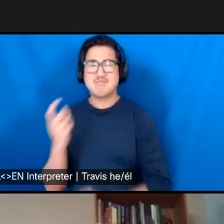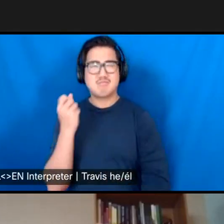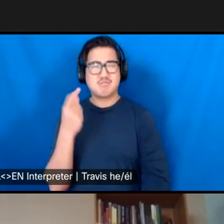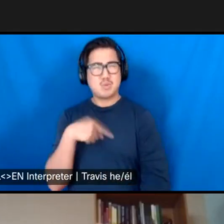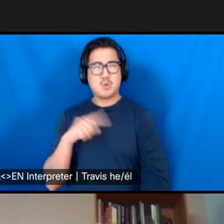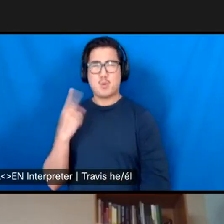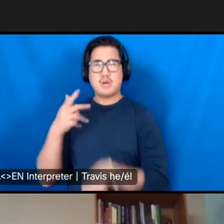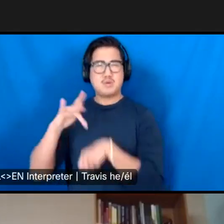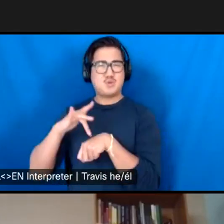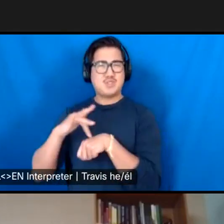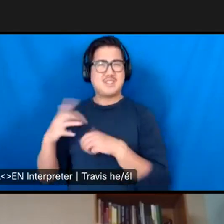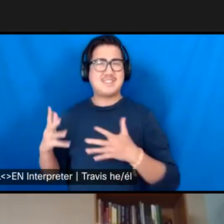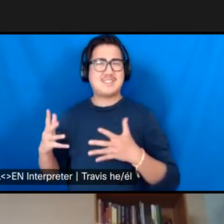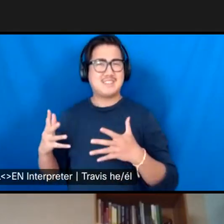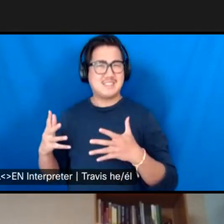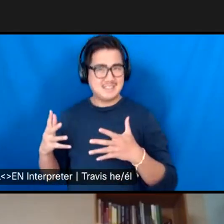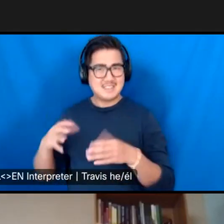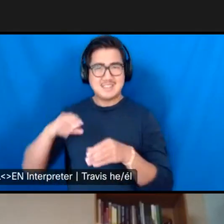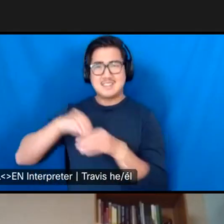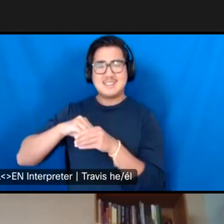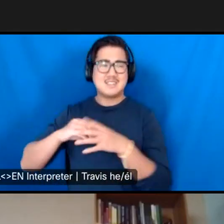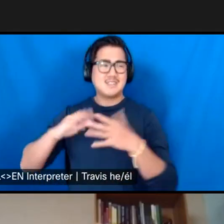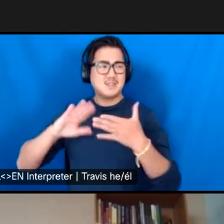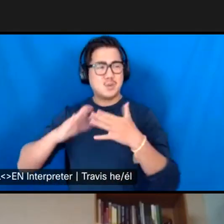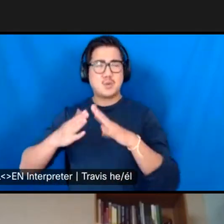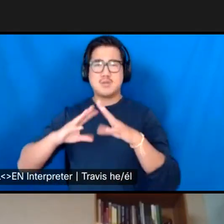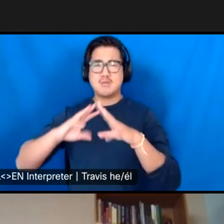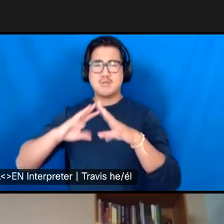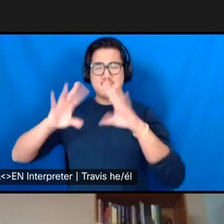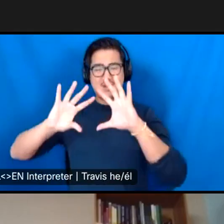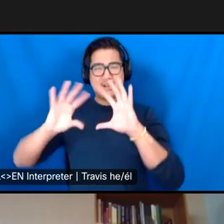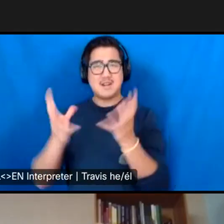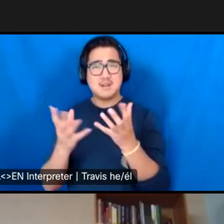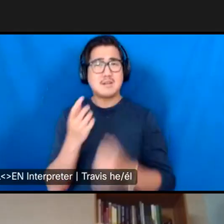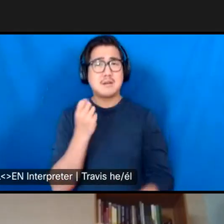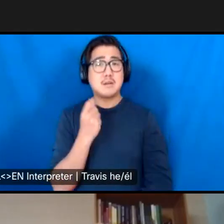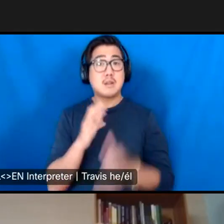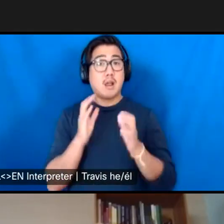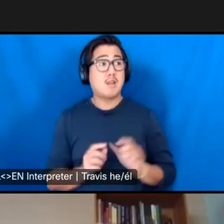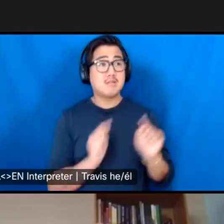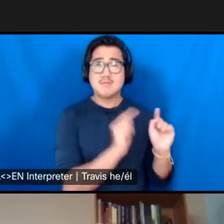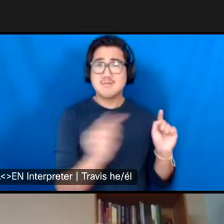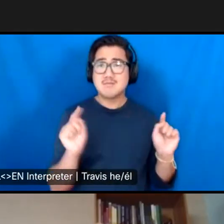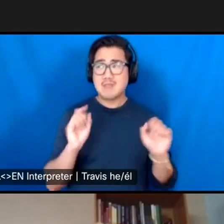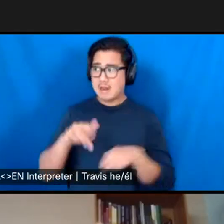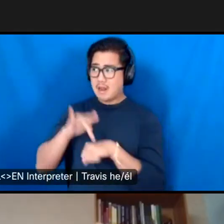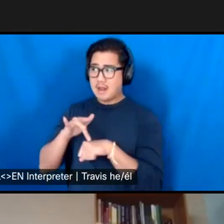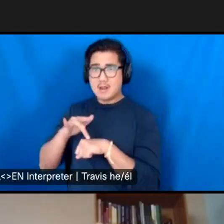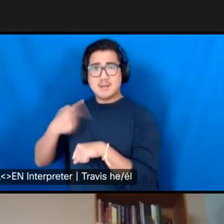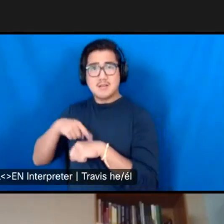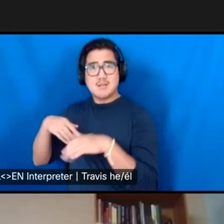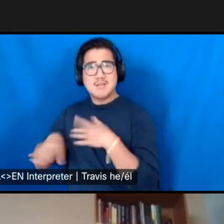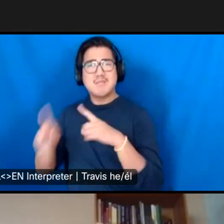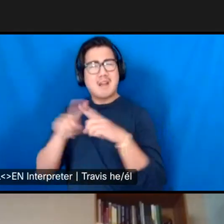resource within a global community that our clients have access to. And